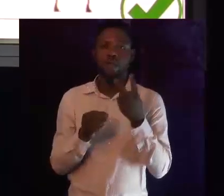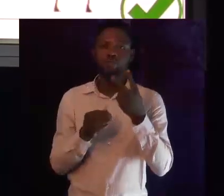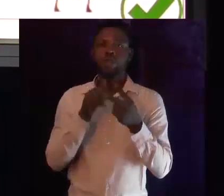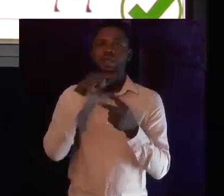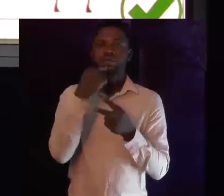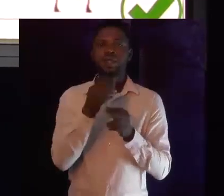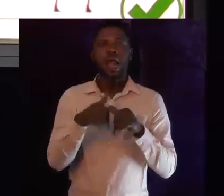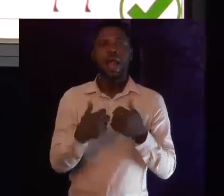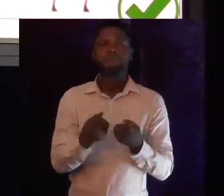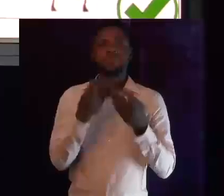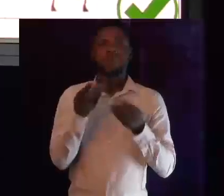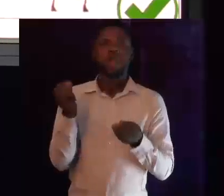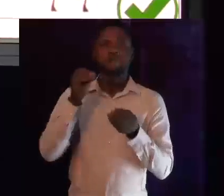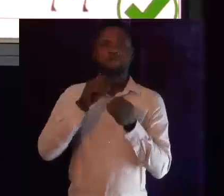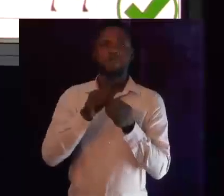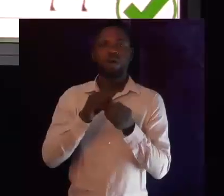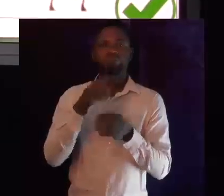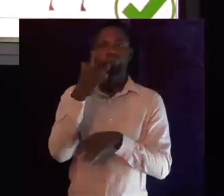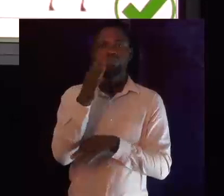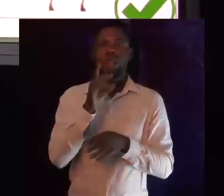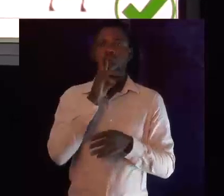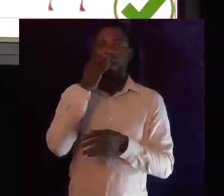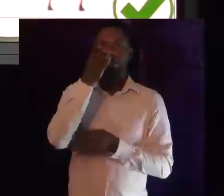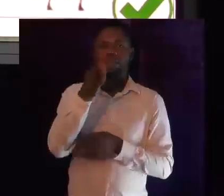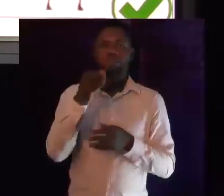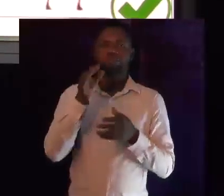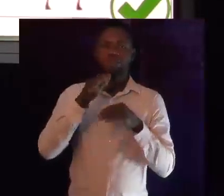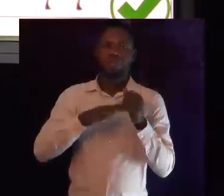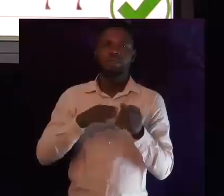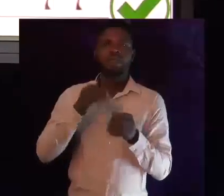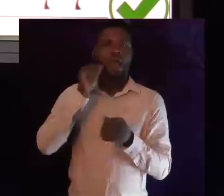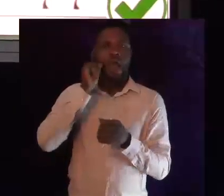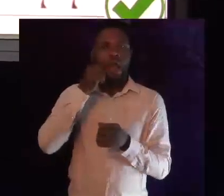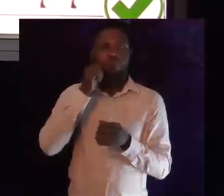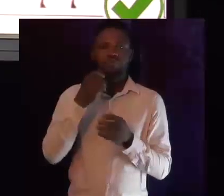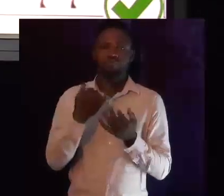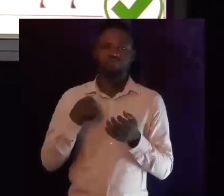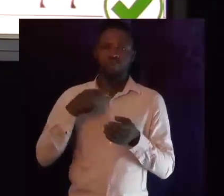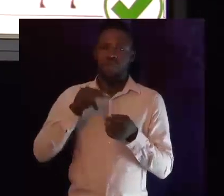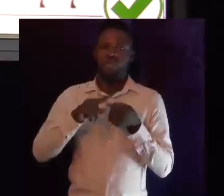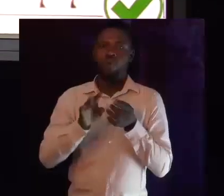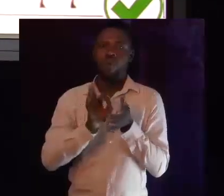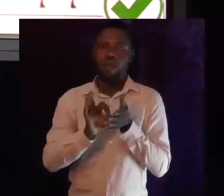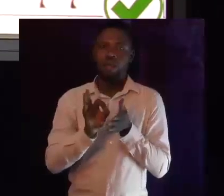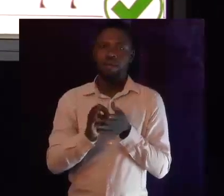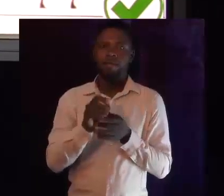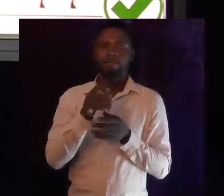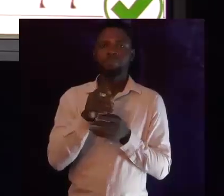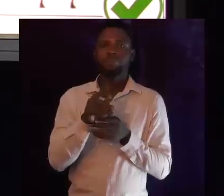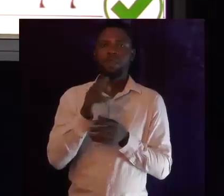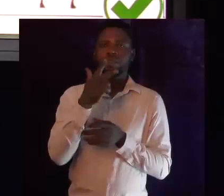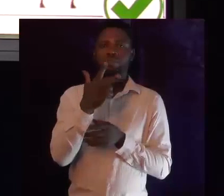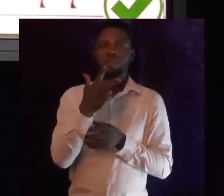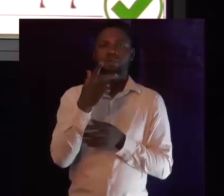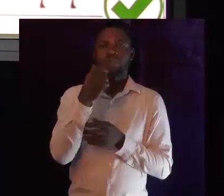number 2 says, how many more peach trees are there than apple trees? So we've got to count. Peach